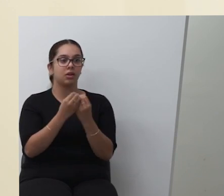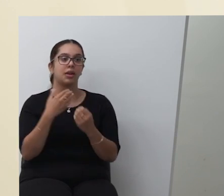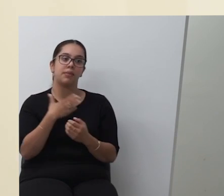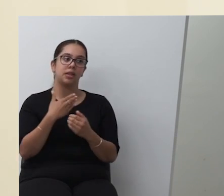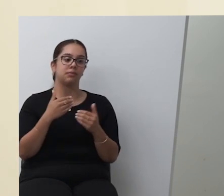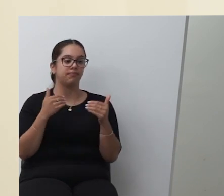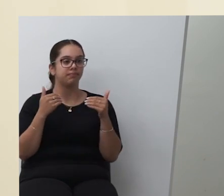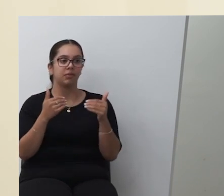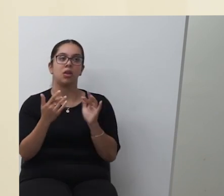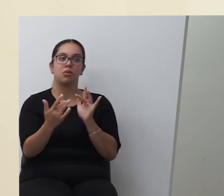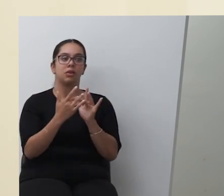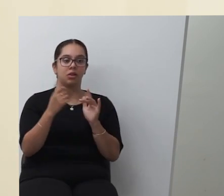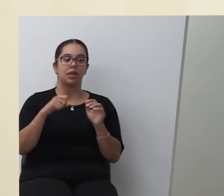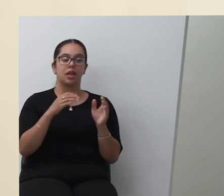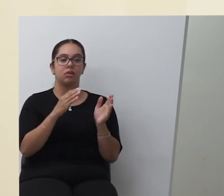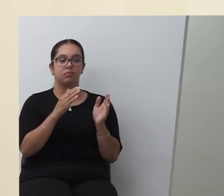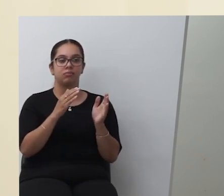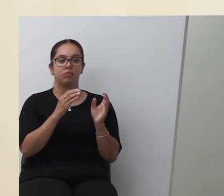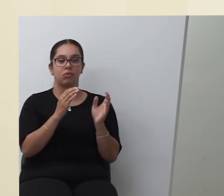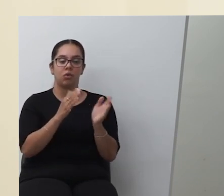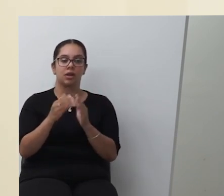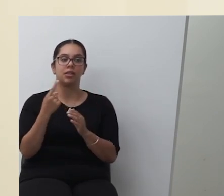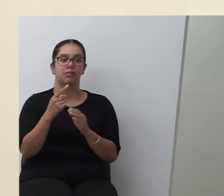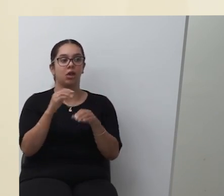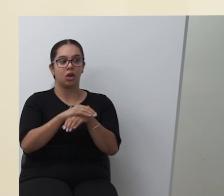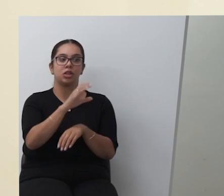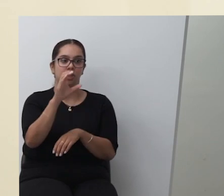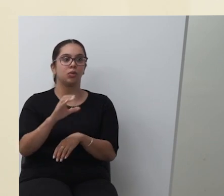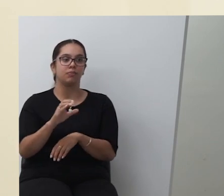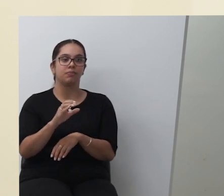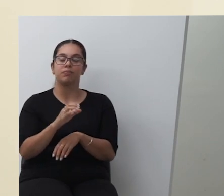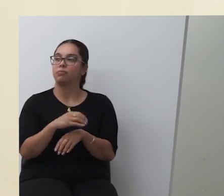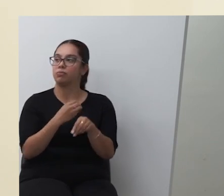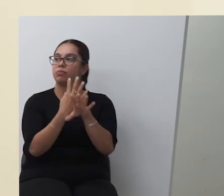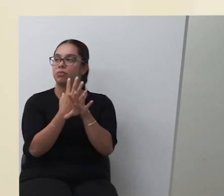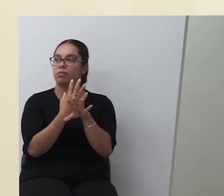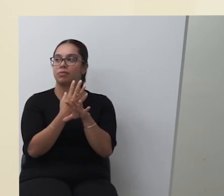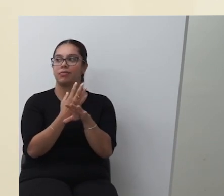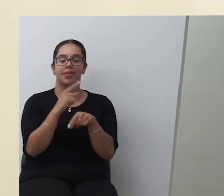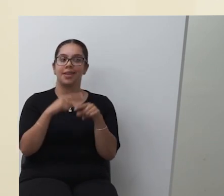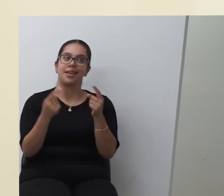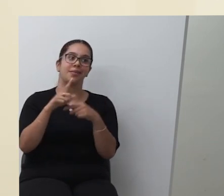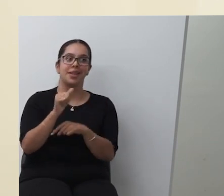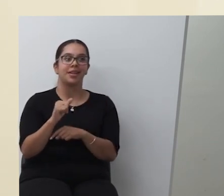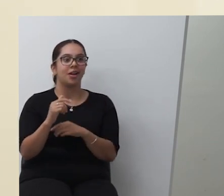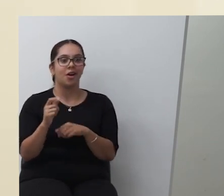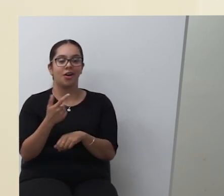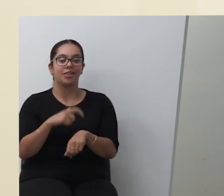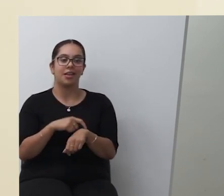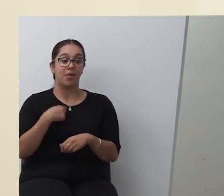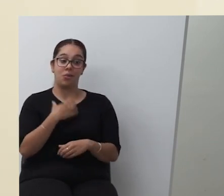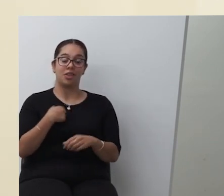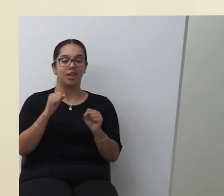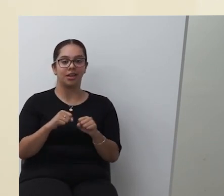please feel free to reach out and we can organize something with you on Zoom, virtually. Because you can't come to LA all the time. No, I wish